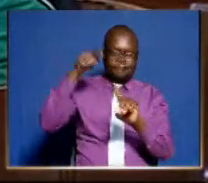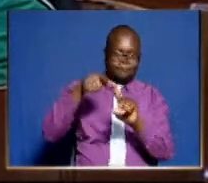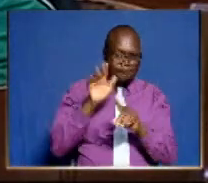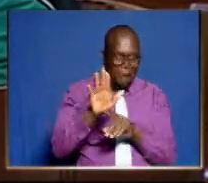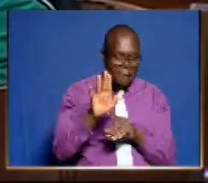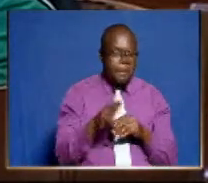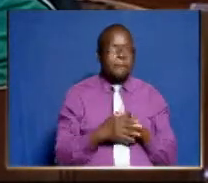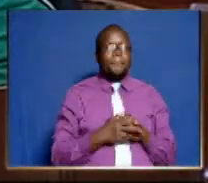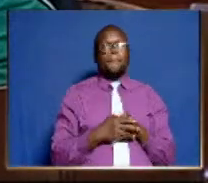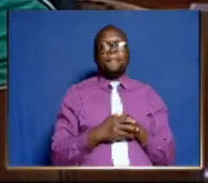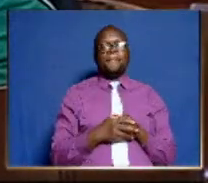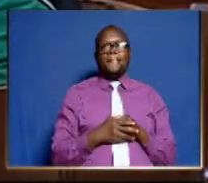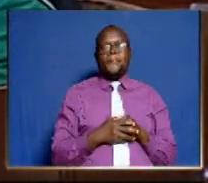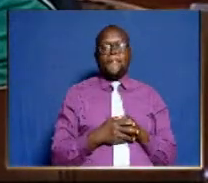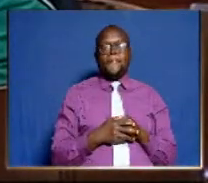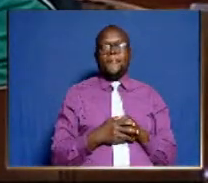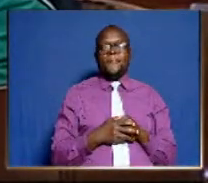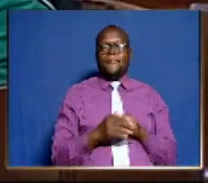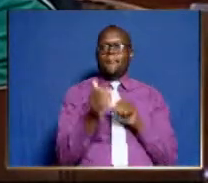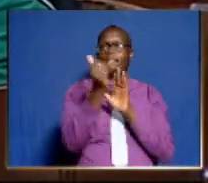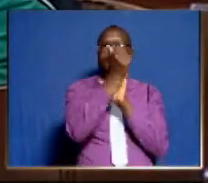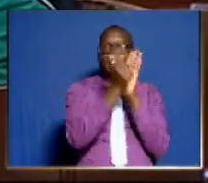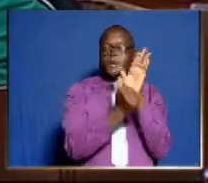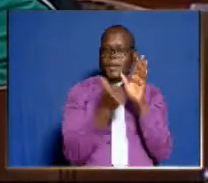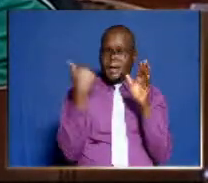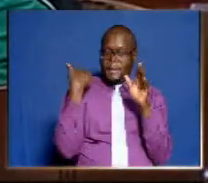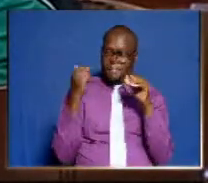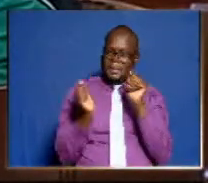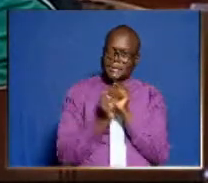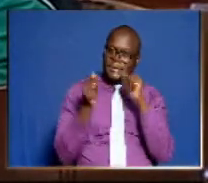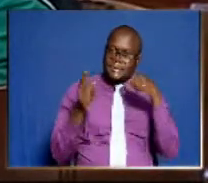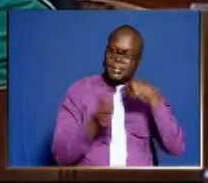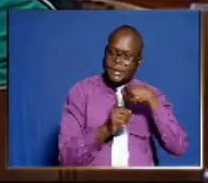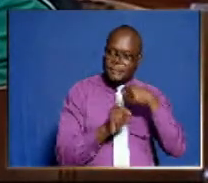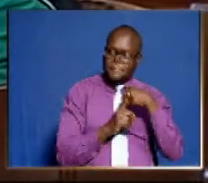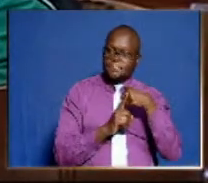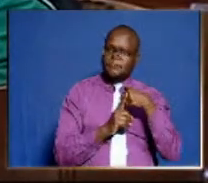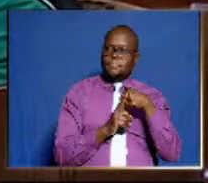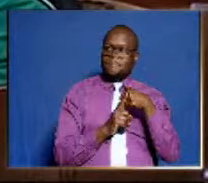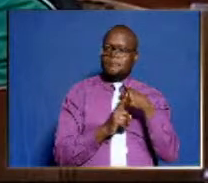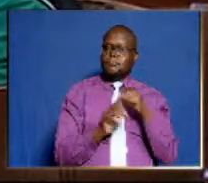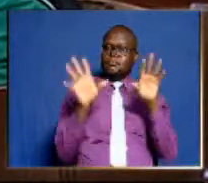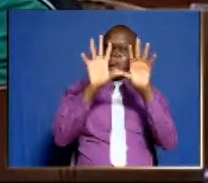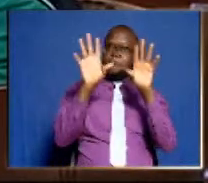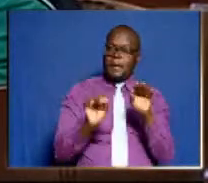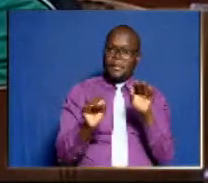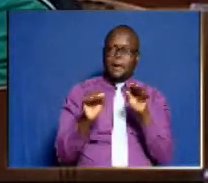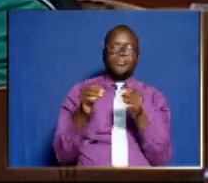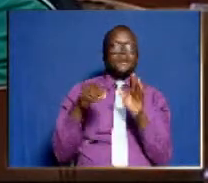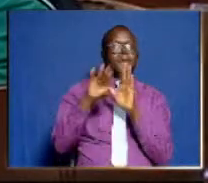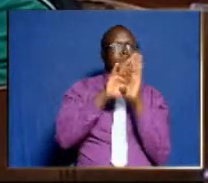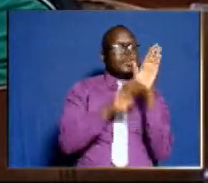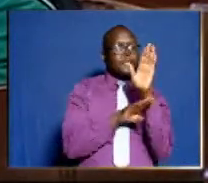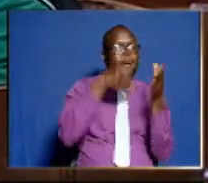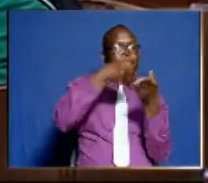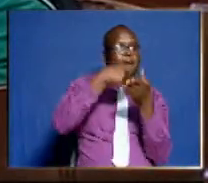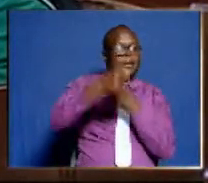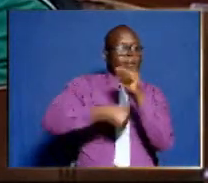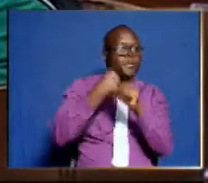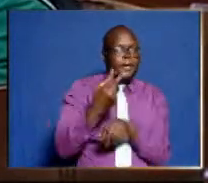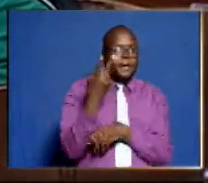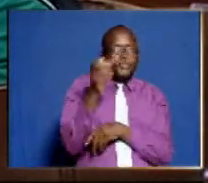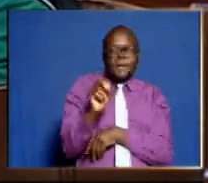purposes. Order number 16, consideration of the budget statements for the financial year